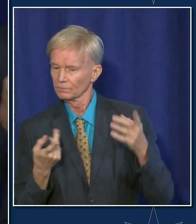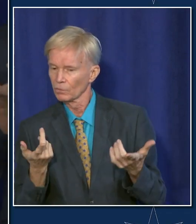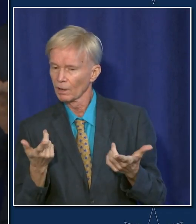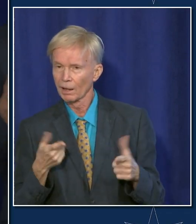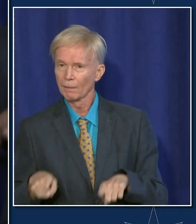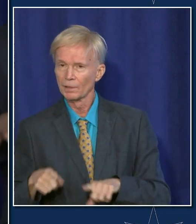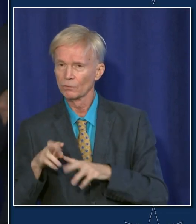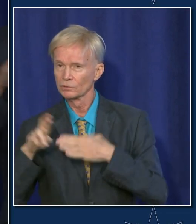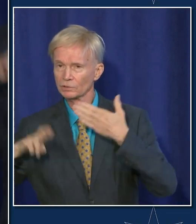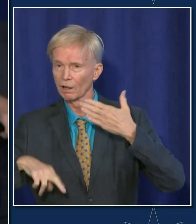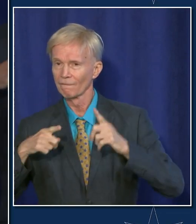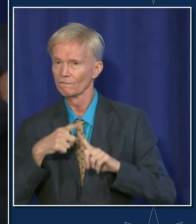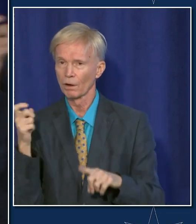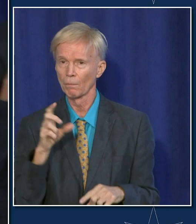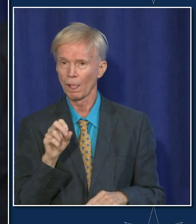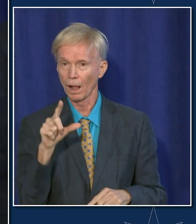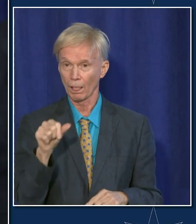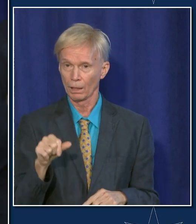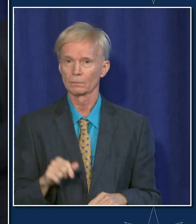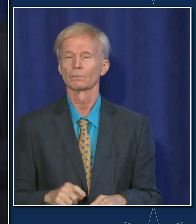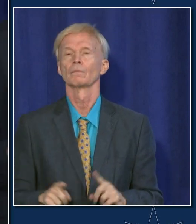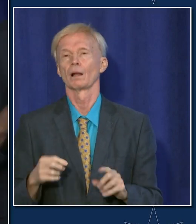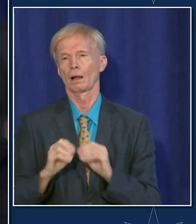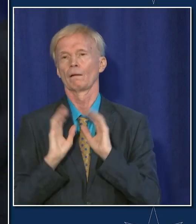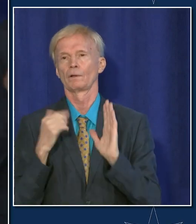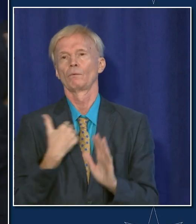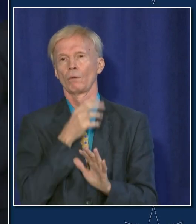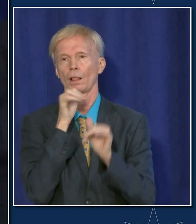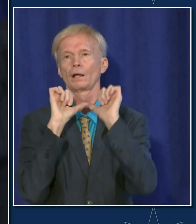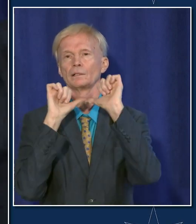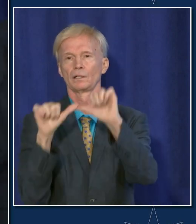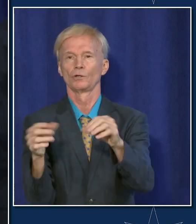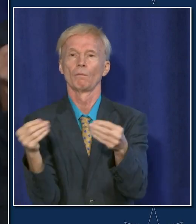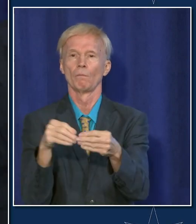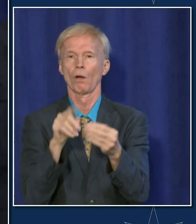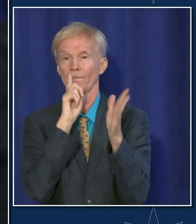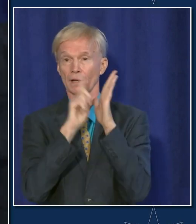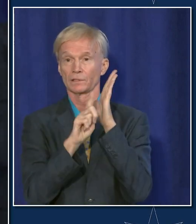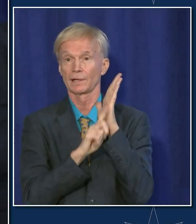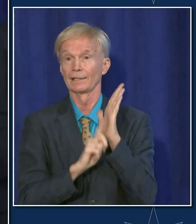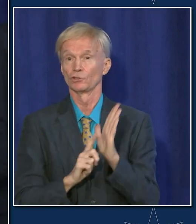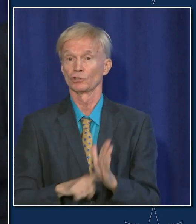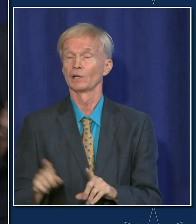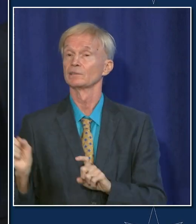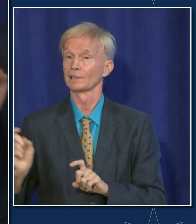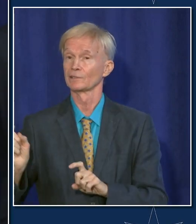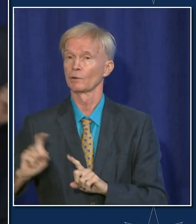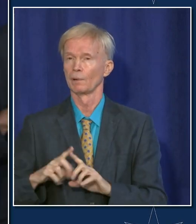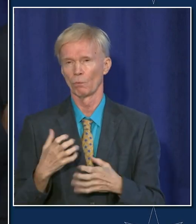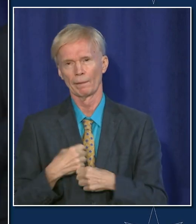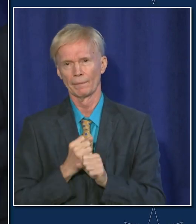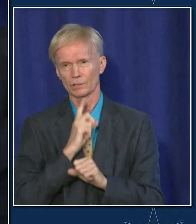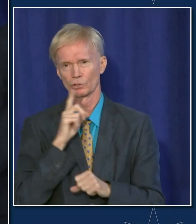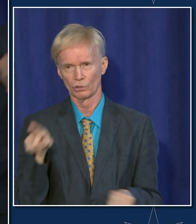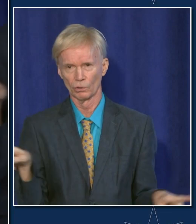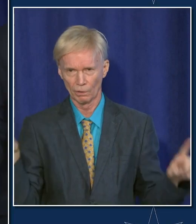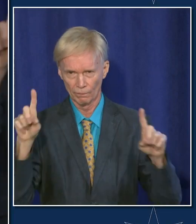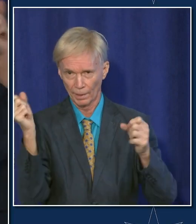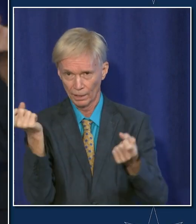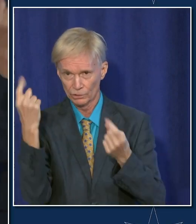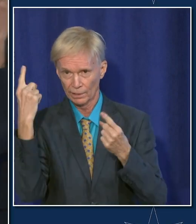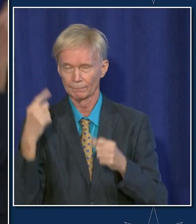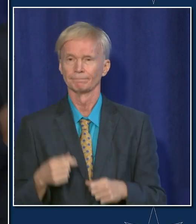then we obviously will continue to do further investigation as necessary, but I want to make sure everybody understands